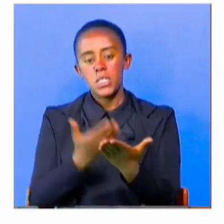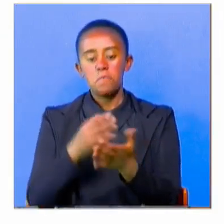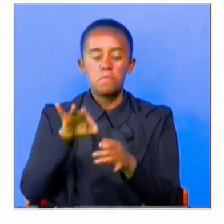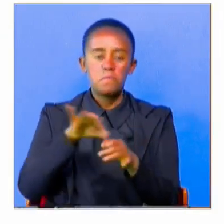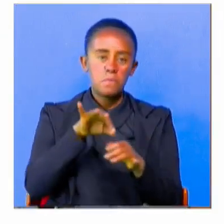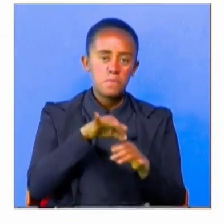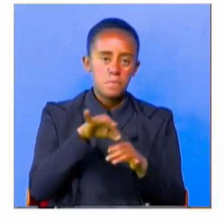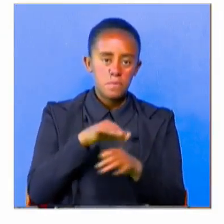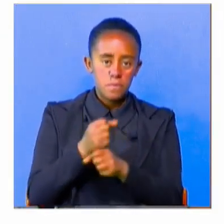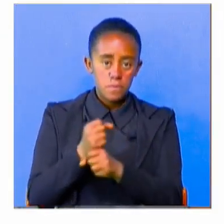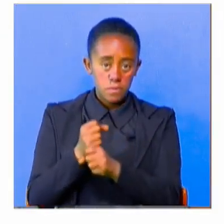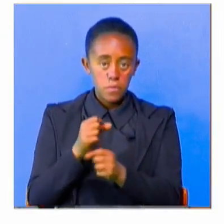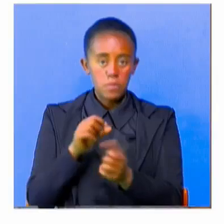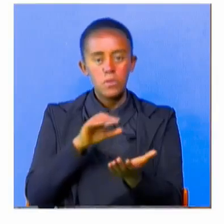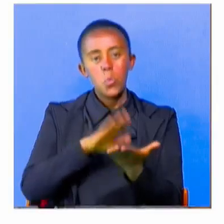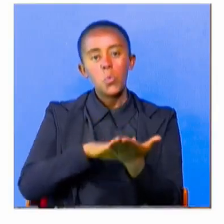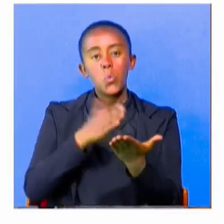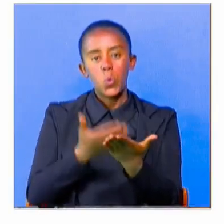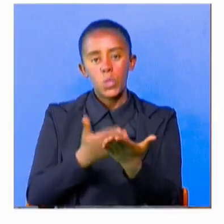The director